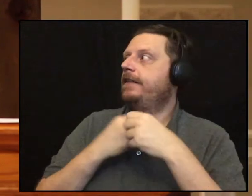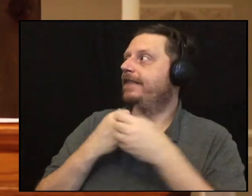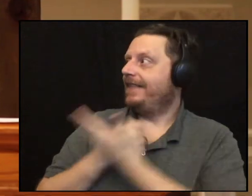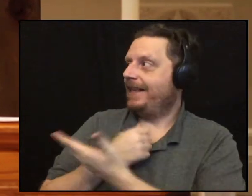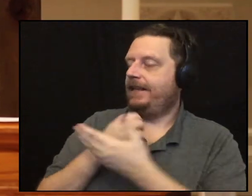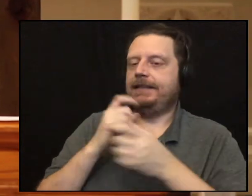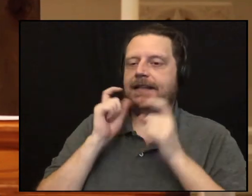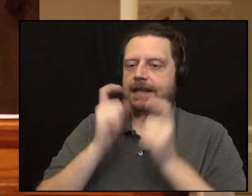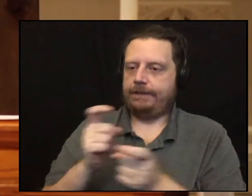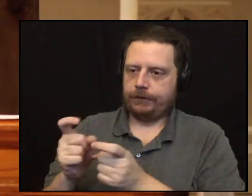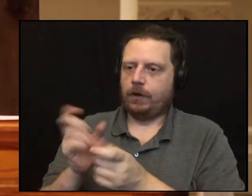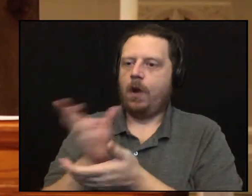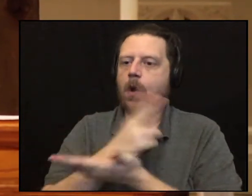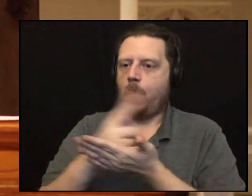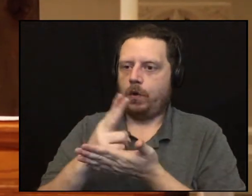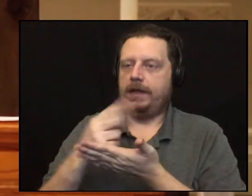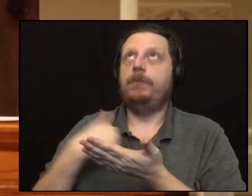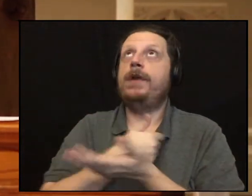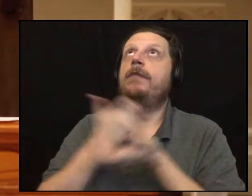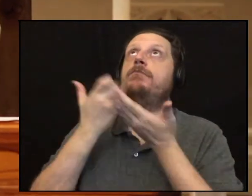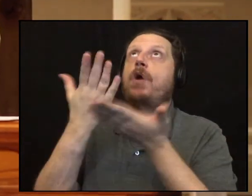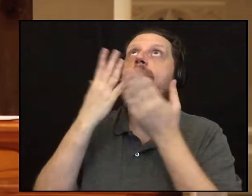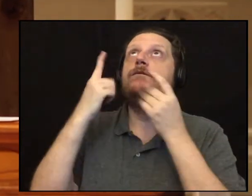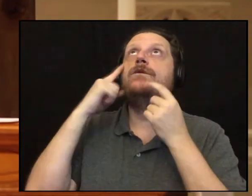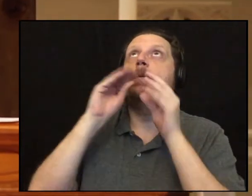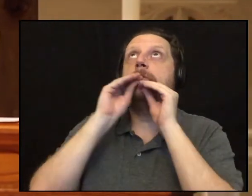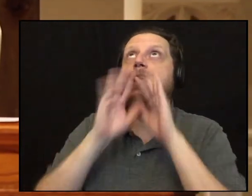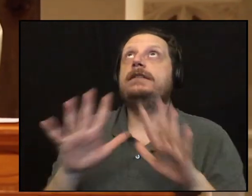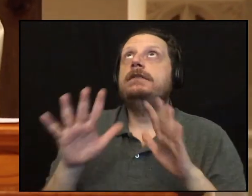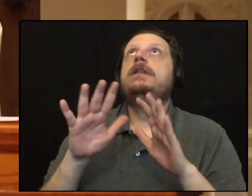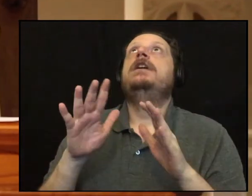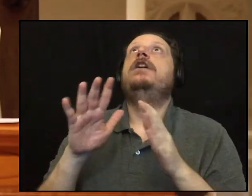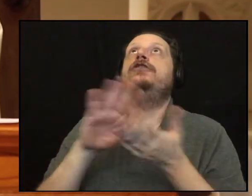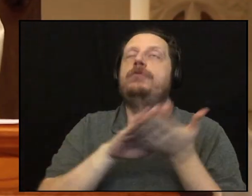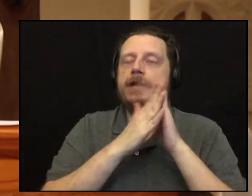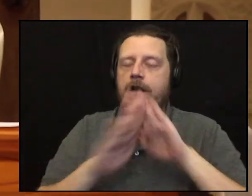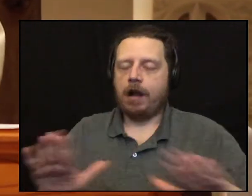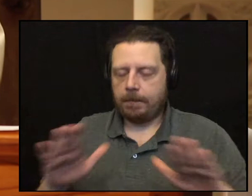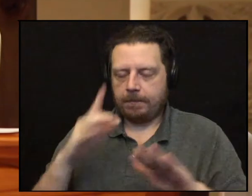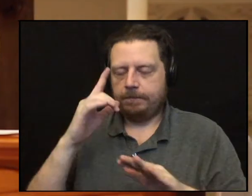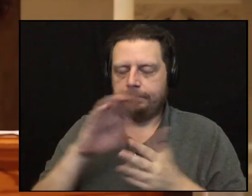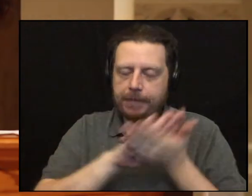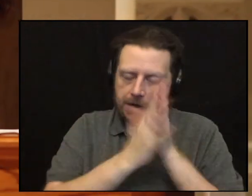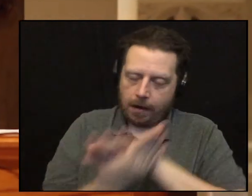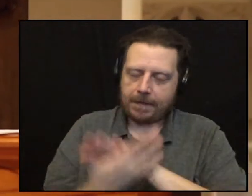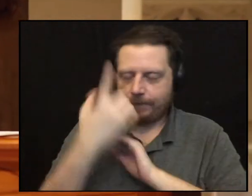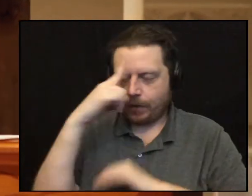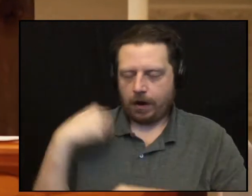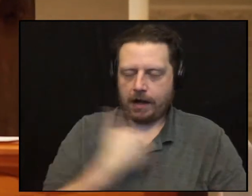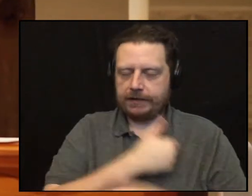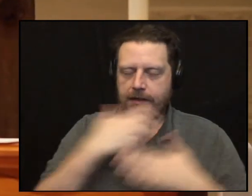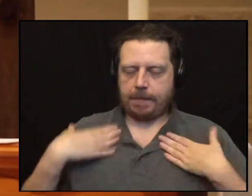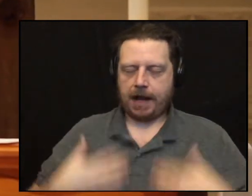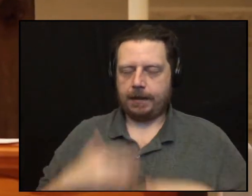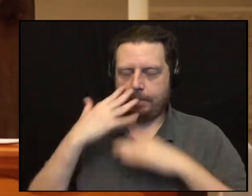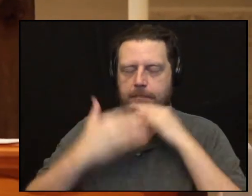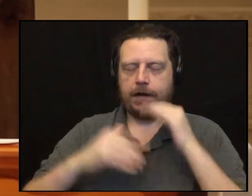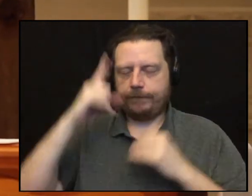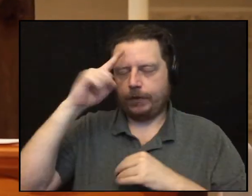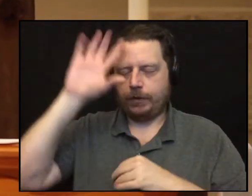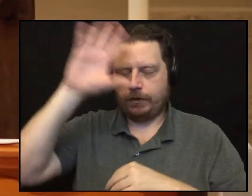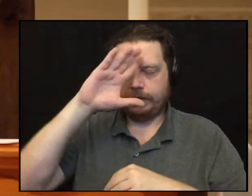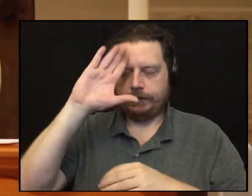for consecration, so that they may become the body and blood of your Son, our Lord Jesus